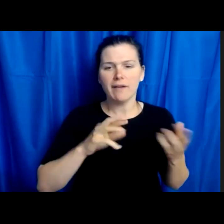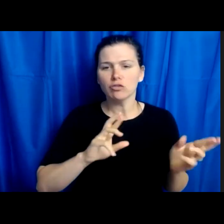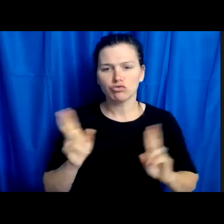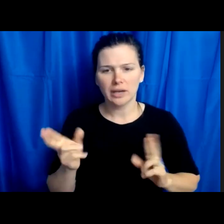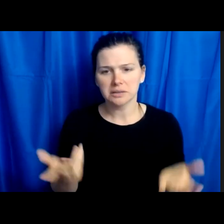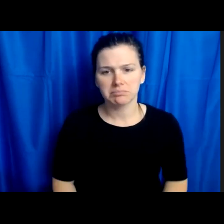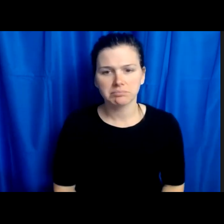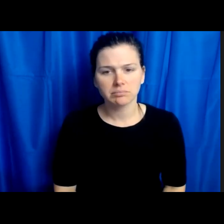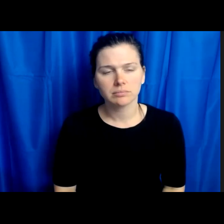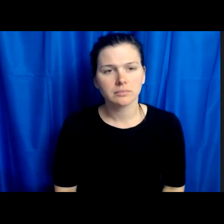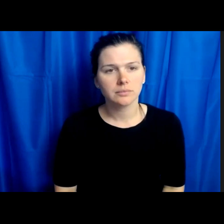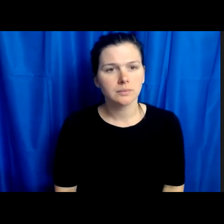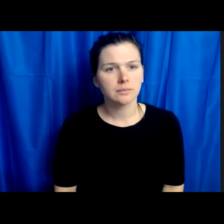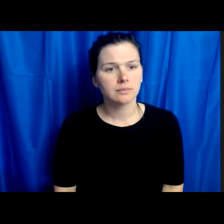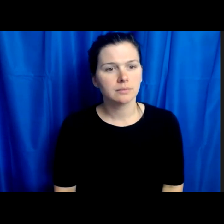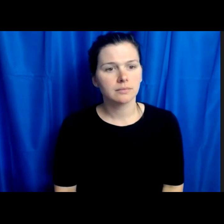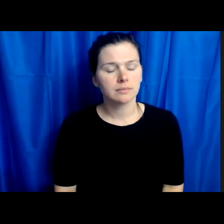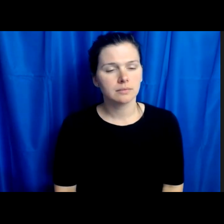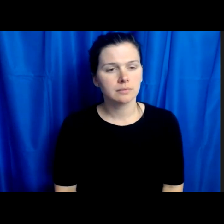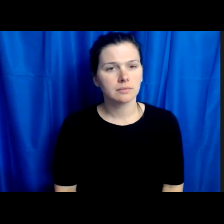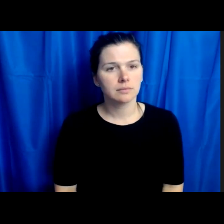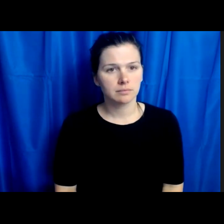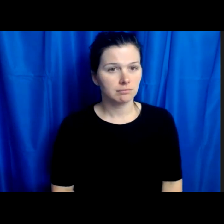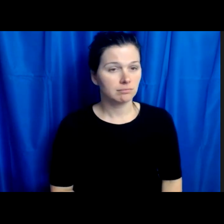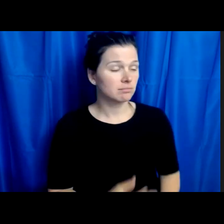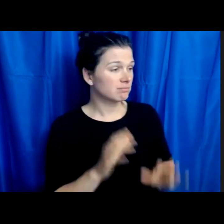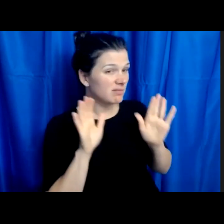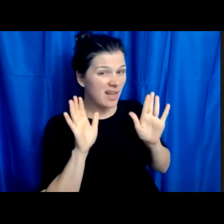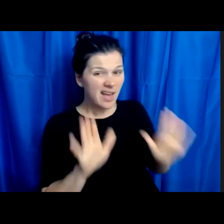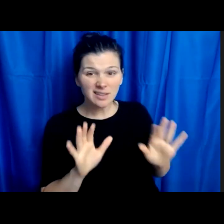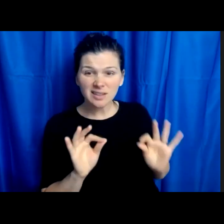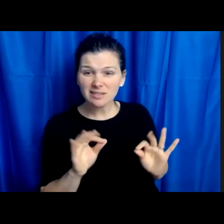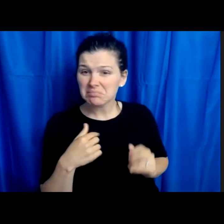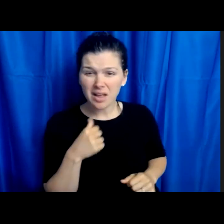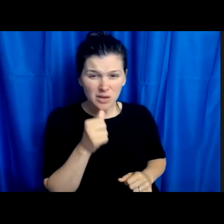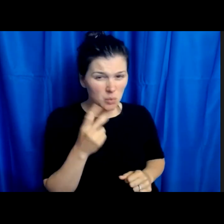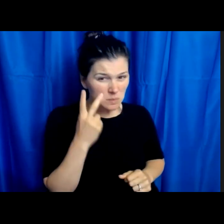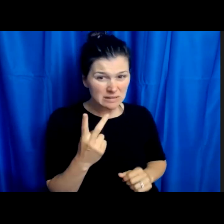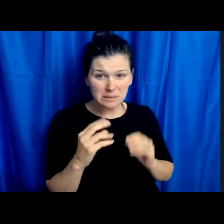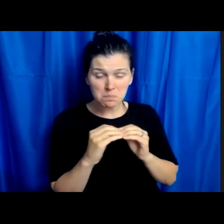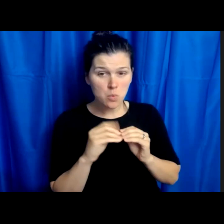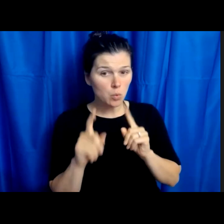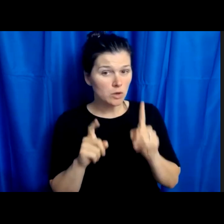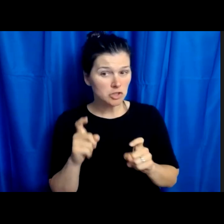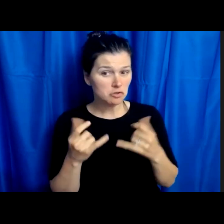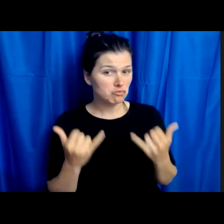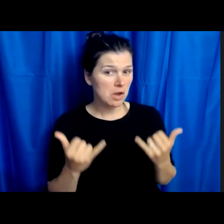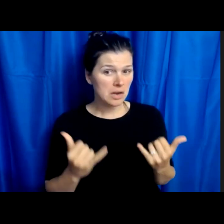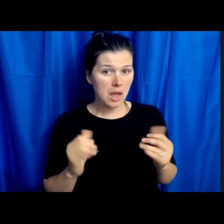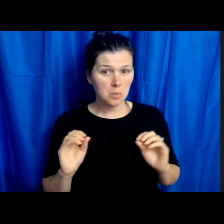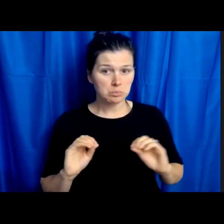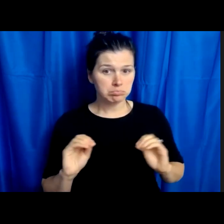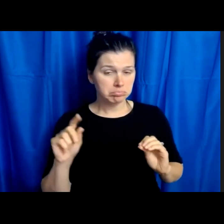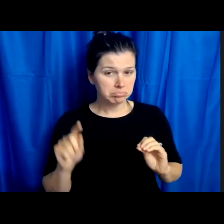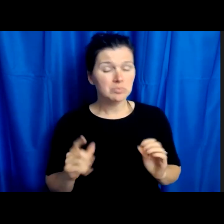Okay, excellent. I don't see any more questions at this time. So I do want to